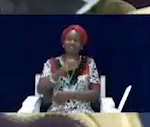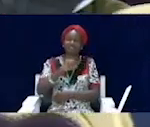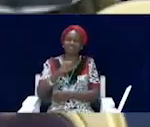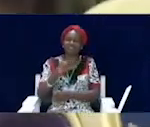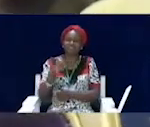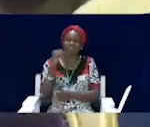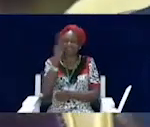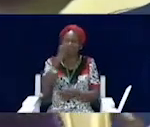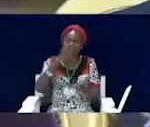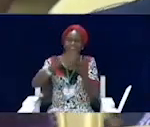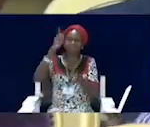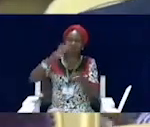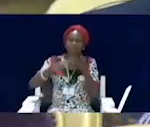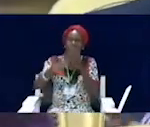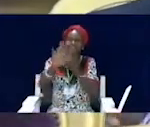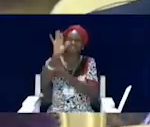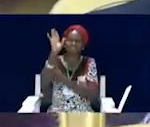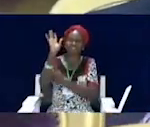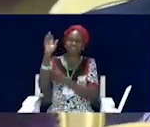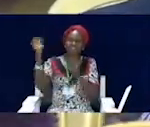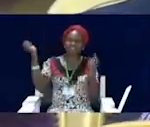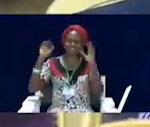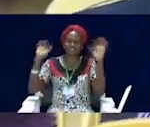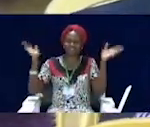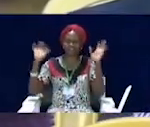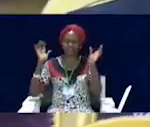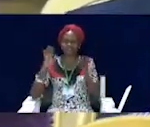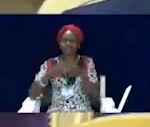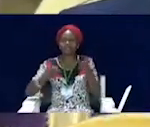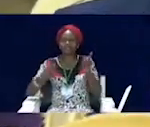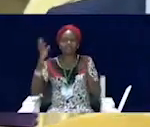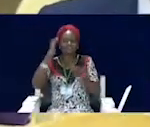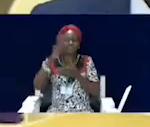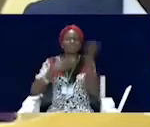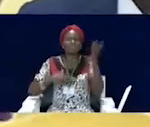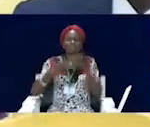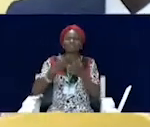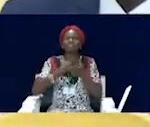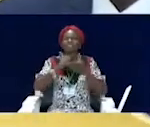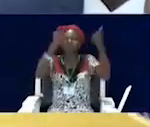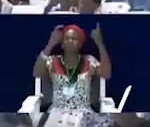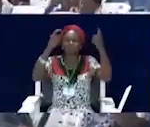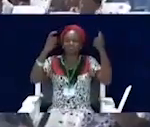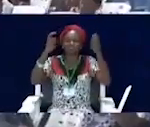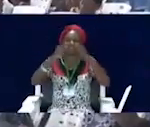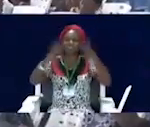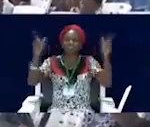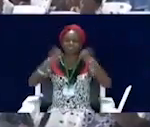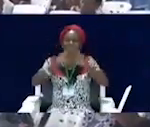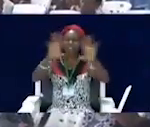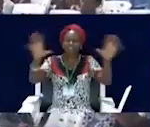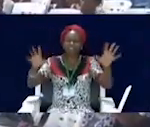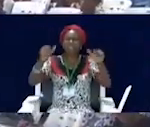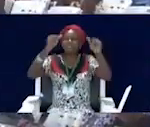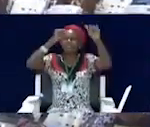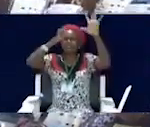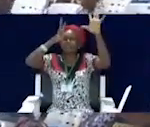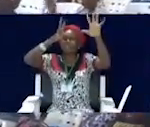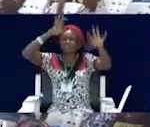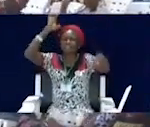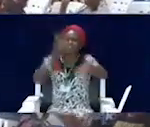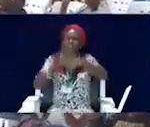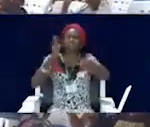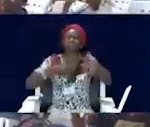Oh, glory be to God. Let me hear somebody shout loud and clear, Father, touch my